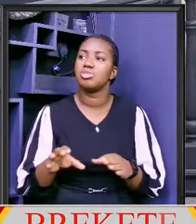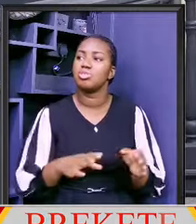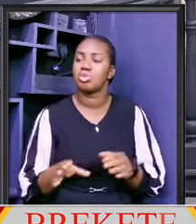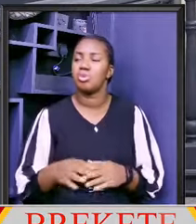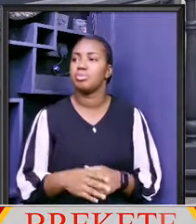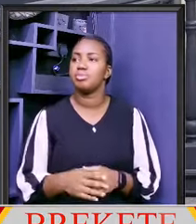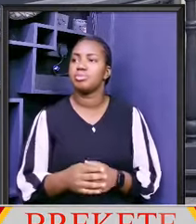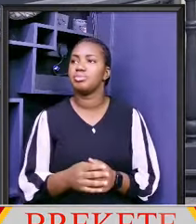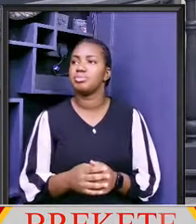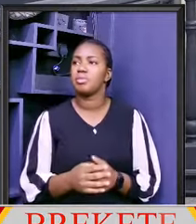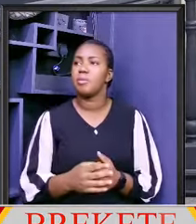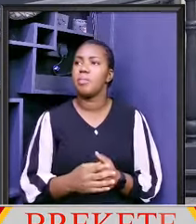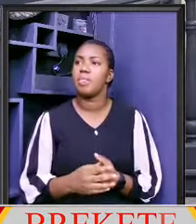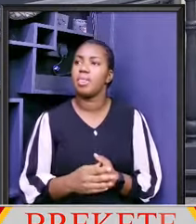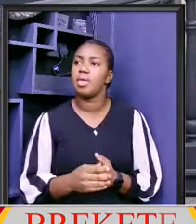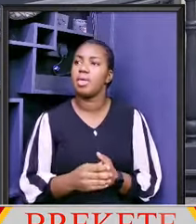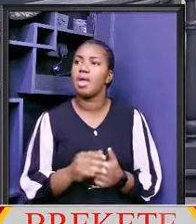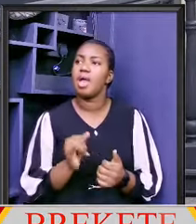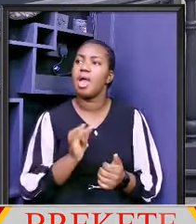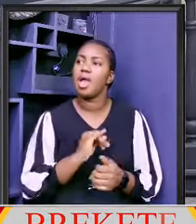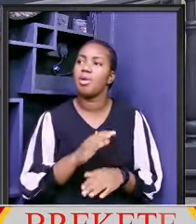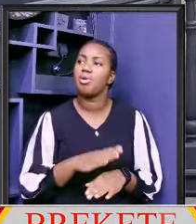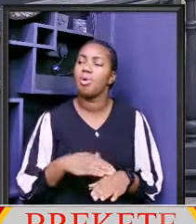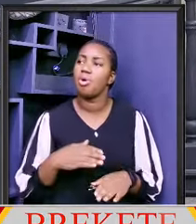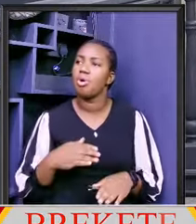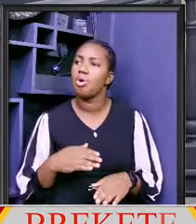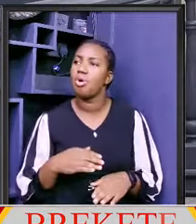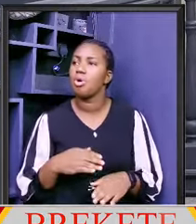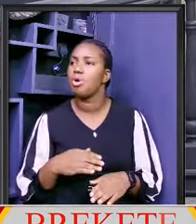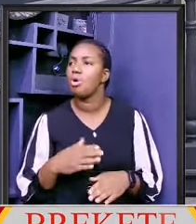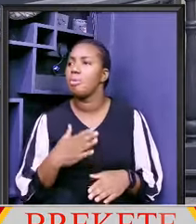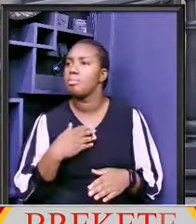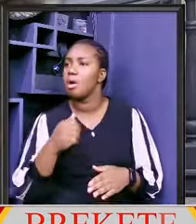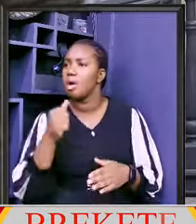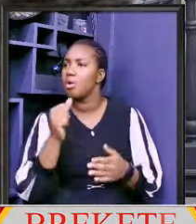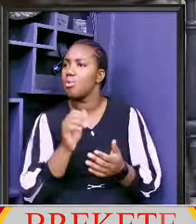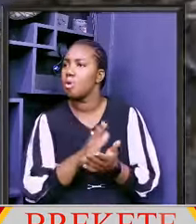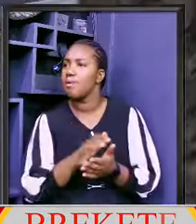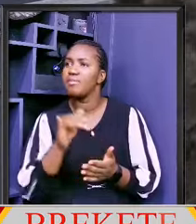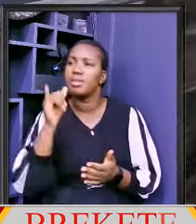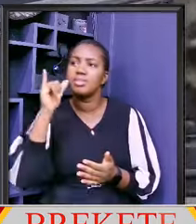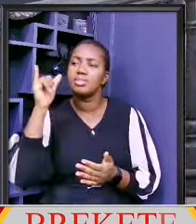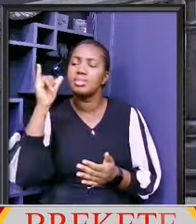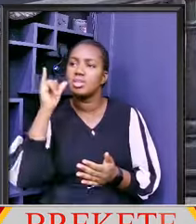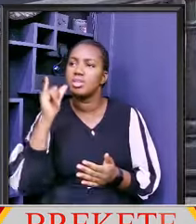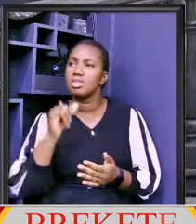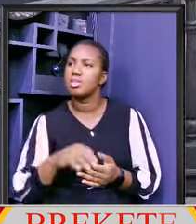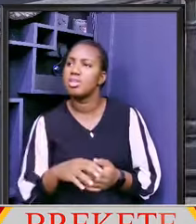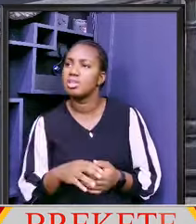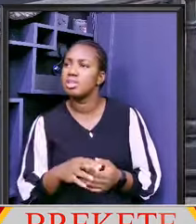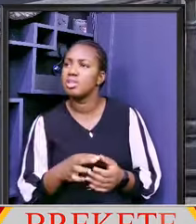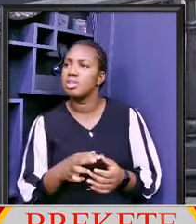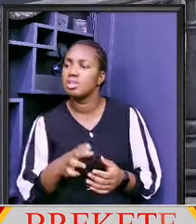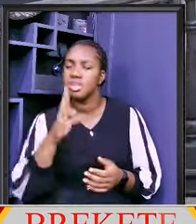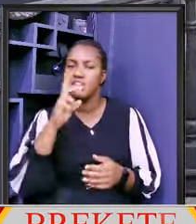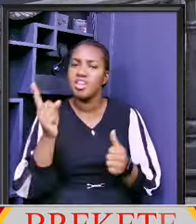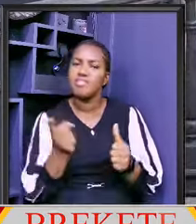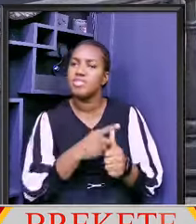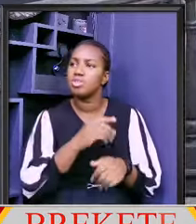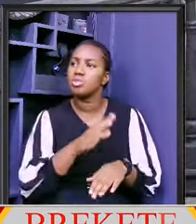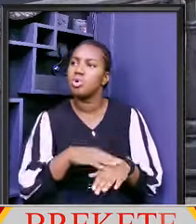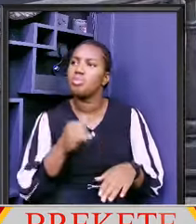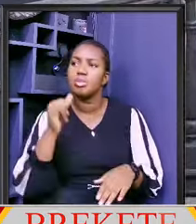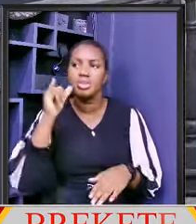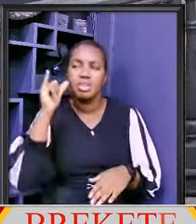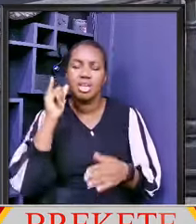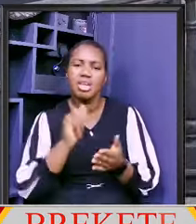Okay, that man behind. And he called my wife yesterday. Yes. Mm. Please. He called my wife yesterday. He called me. He first called you. He first called me